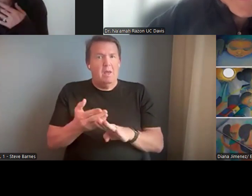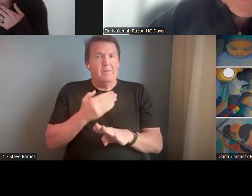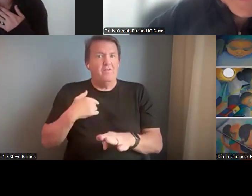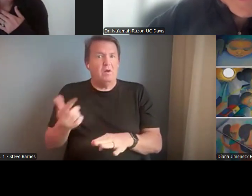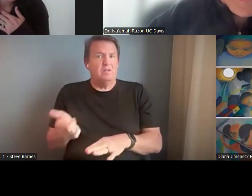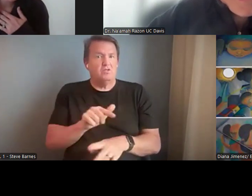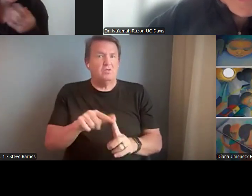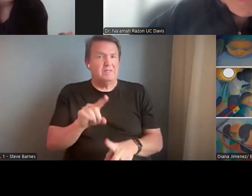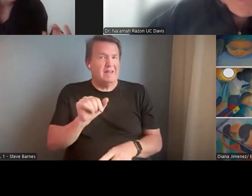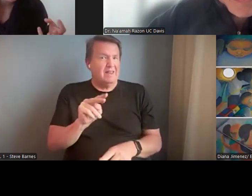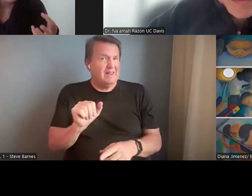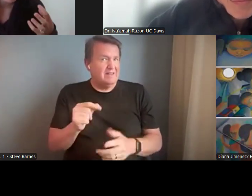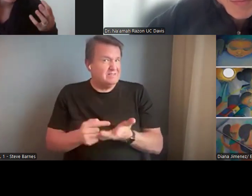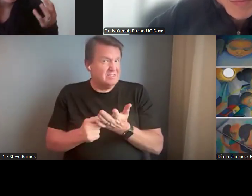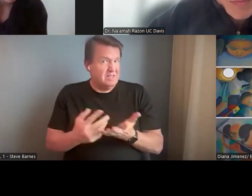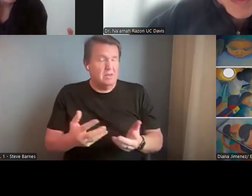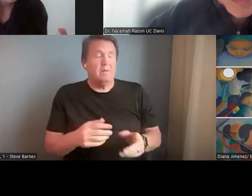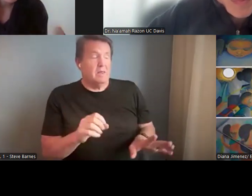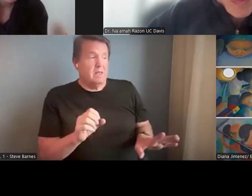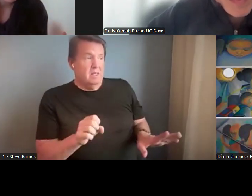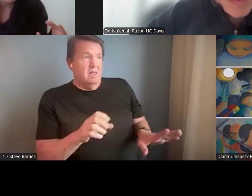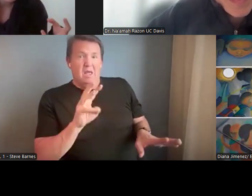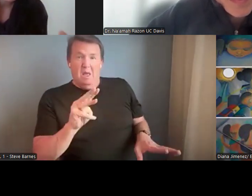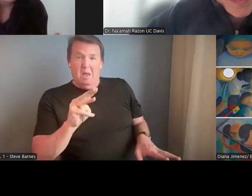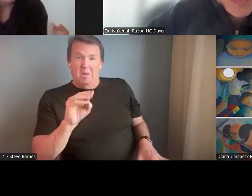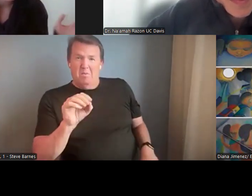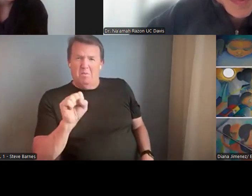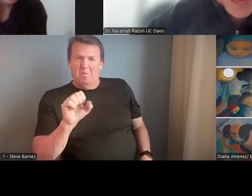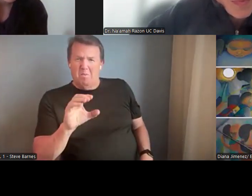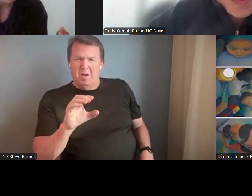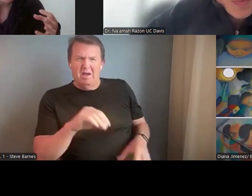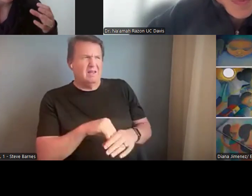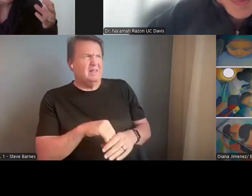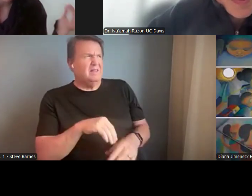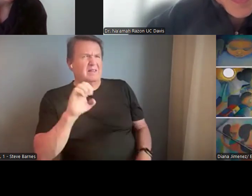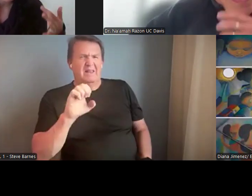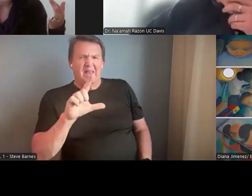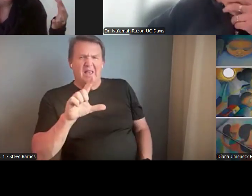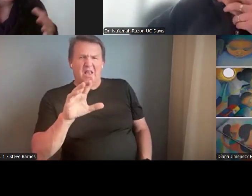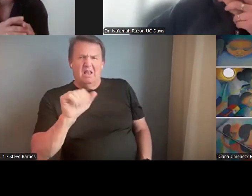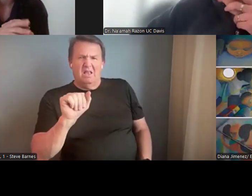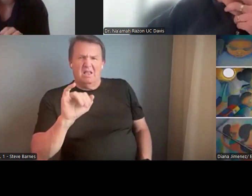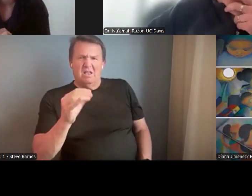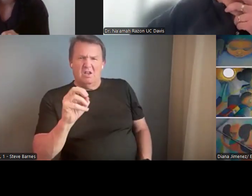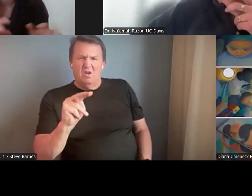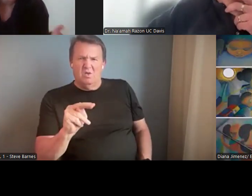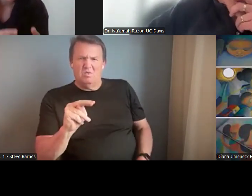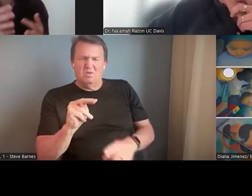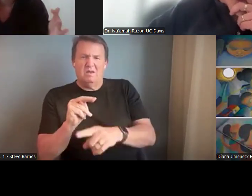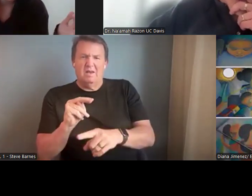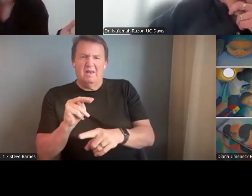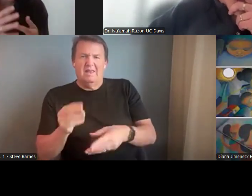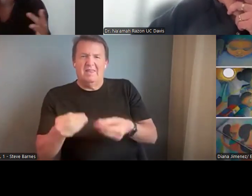going to say that, there's this example of a mosque in the San Diego or El Cajon area where they provide, some,